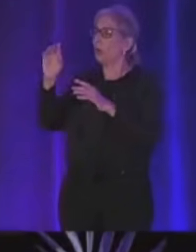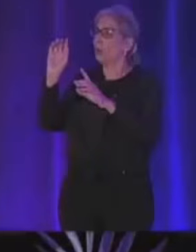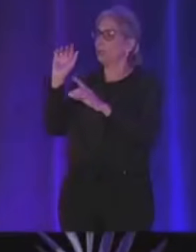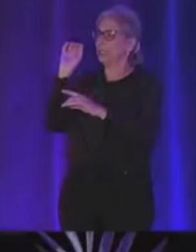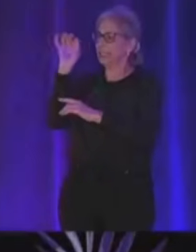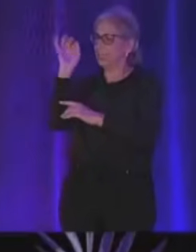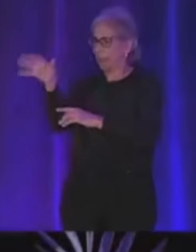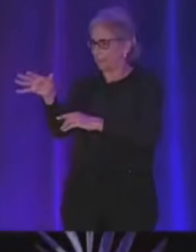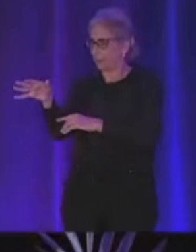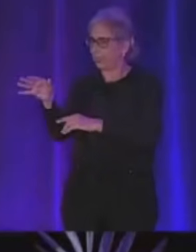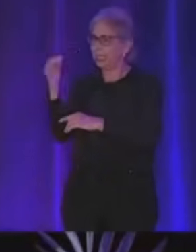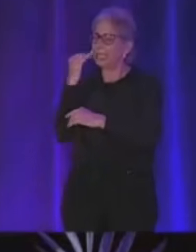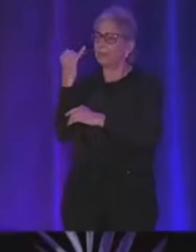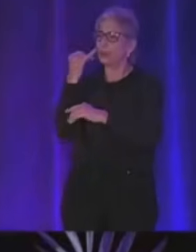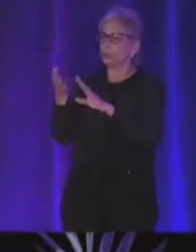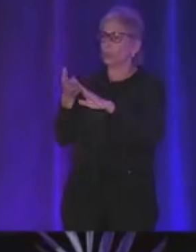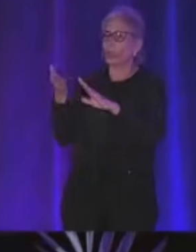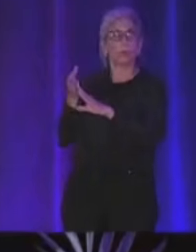them with ESLint,